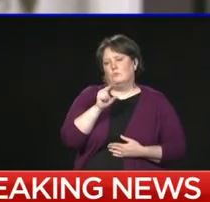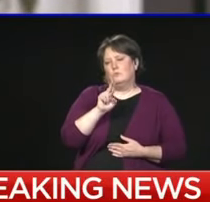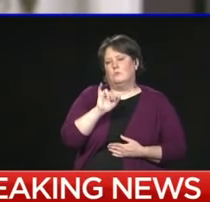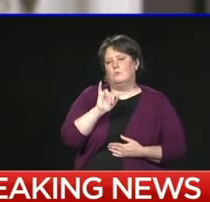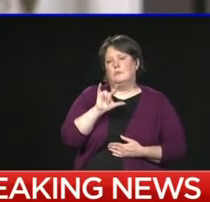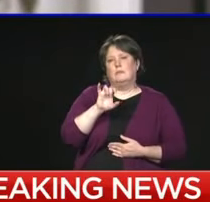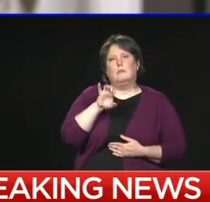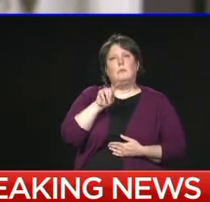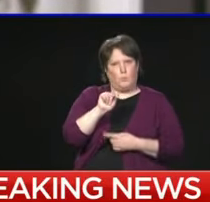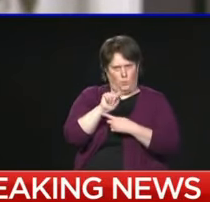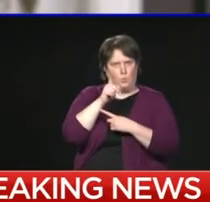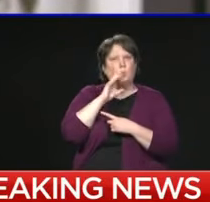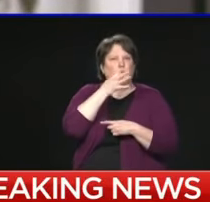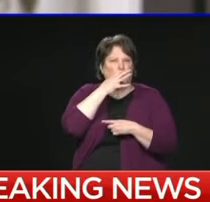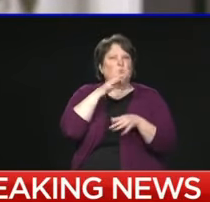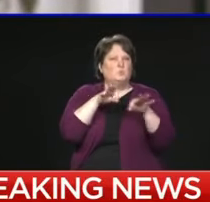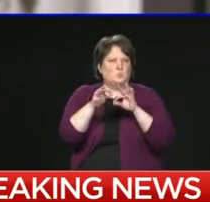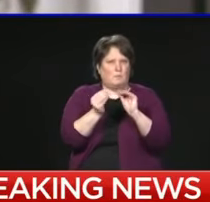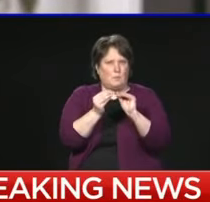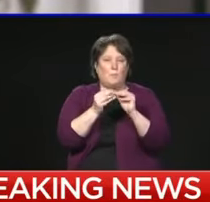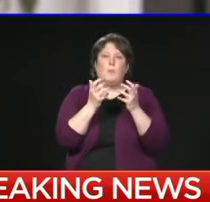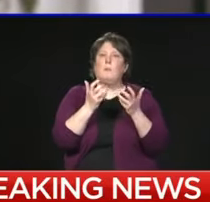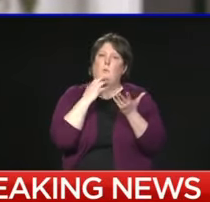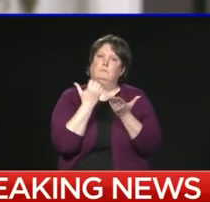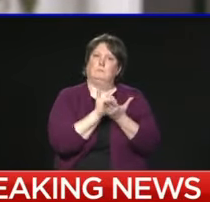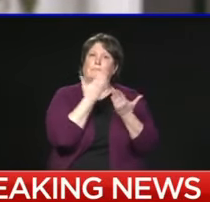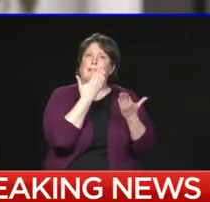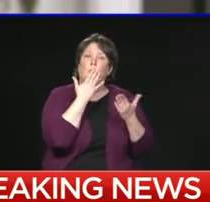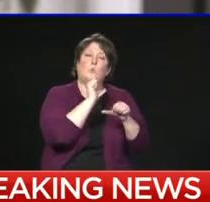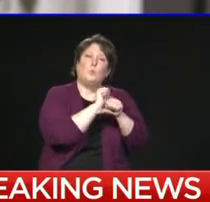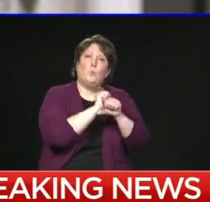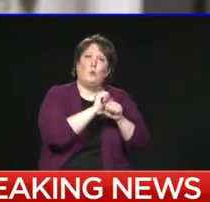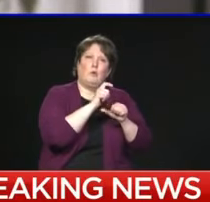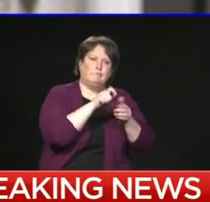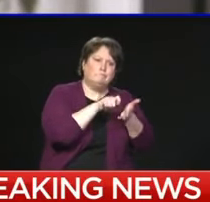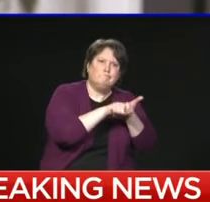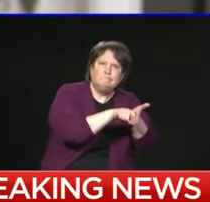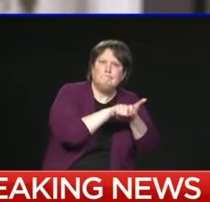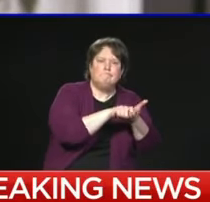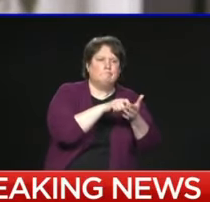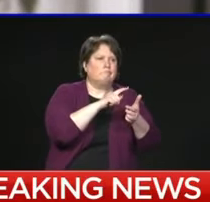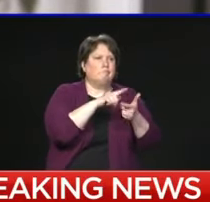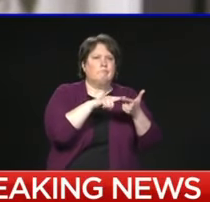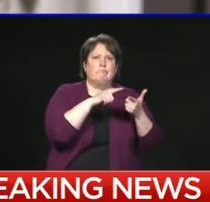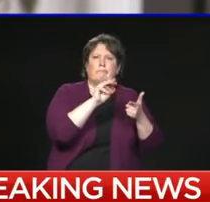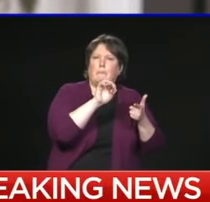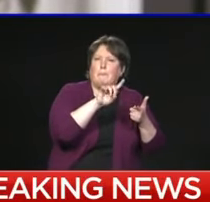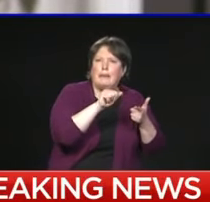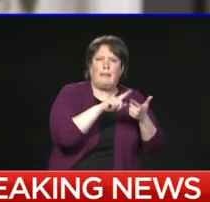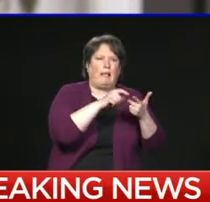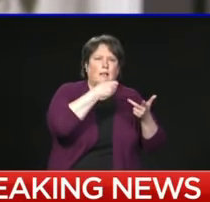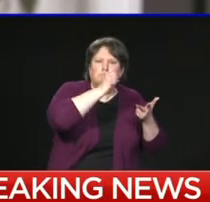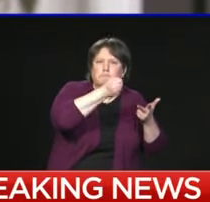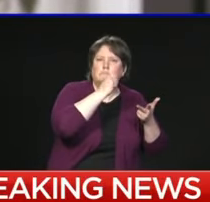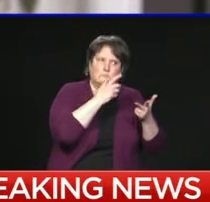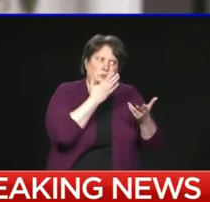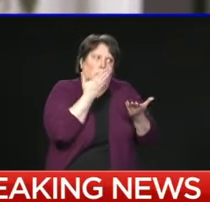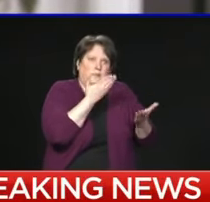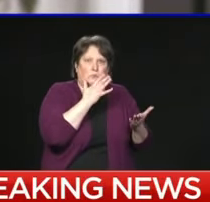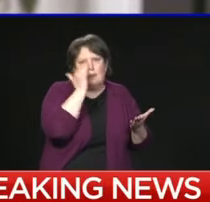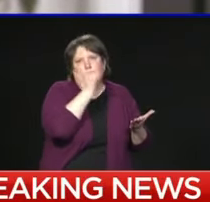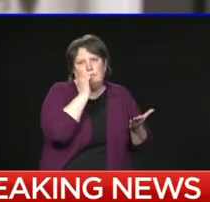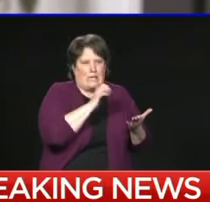this shortly, but I want to take a moment to thank our journalists and media for everything they do, today and